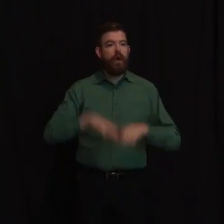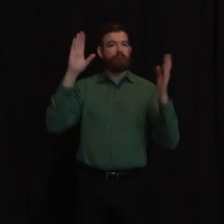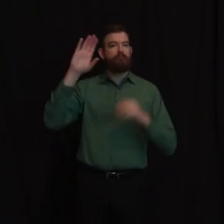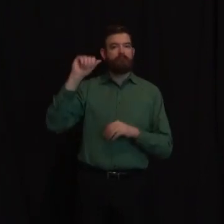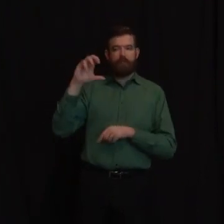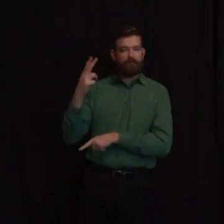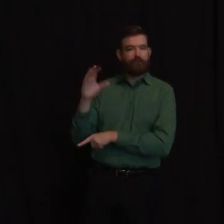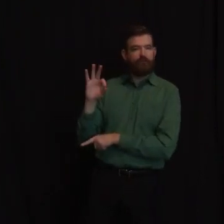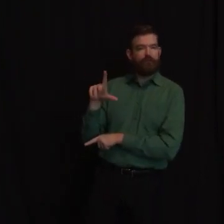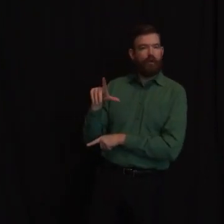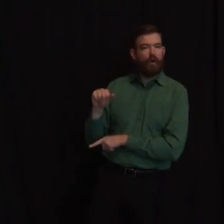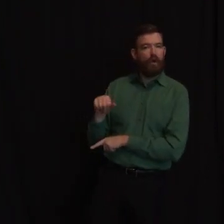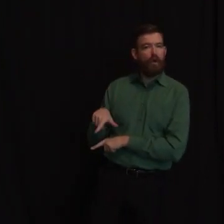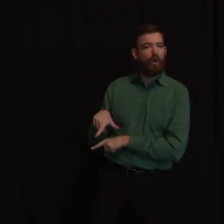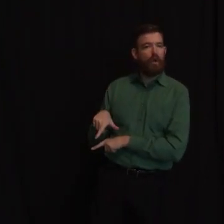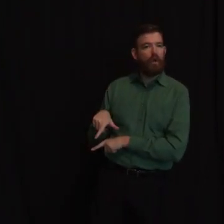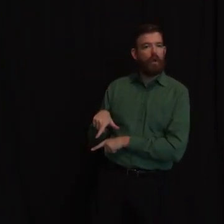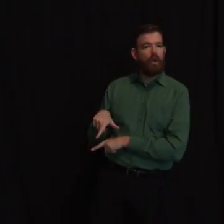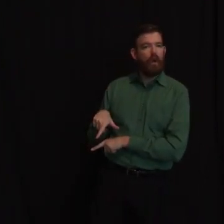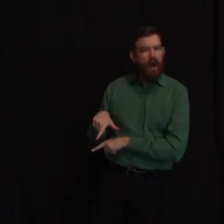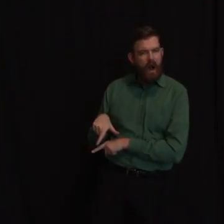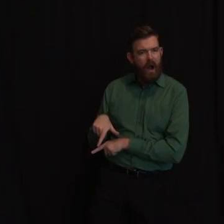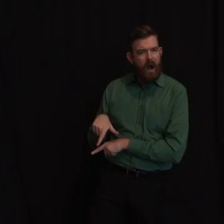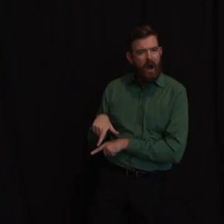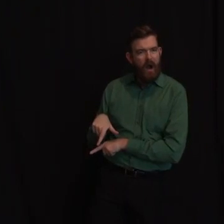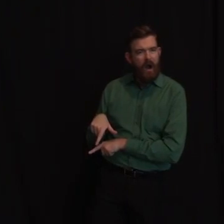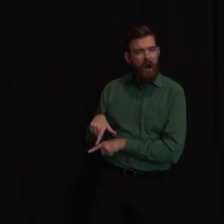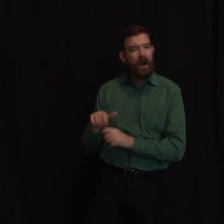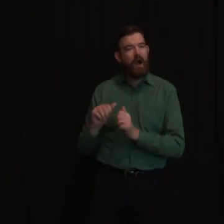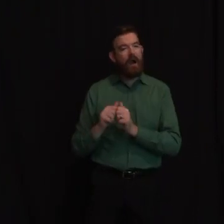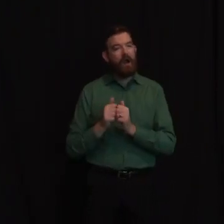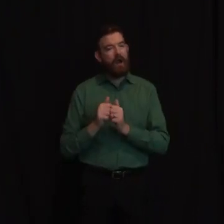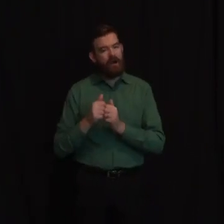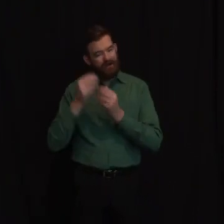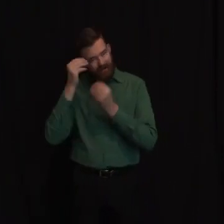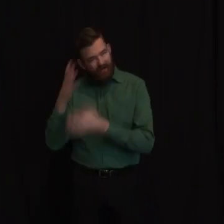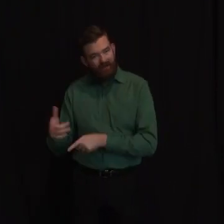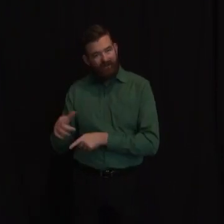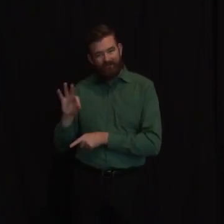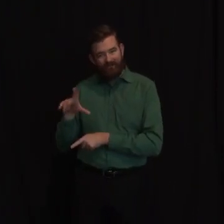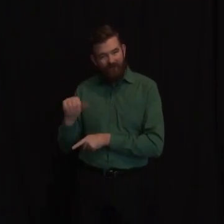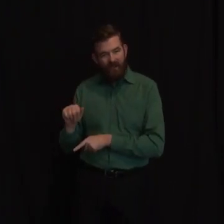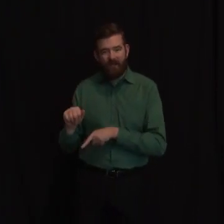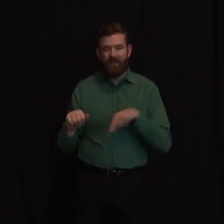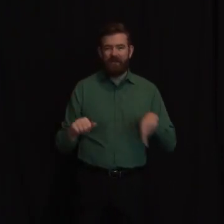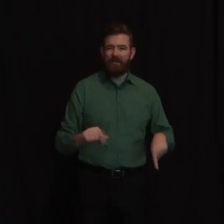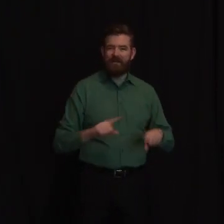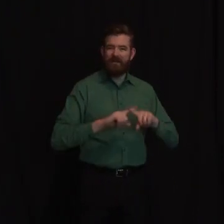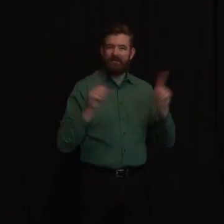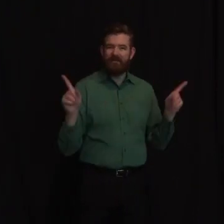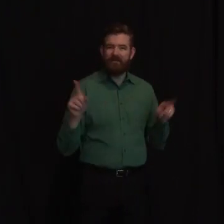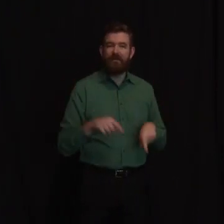you get people to understand that it's different there than here and appreciate that difference? Yeah, I mean, I don't